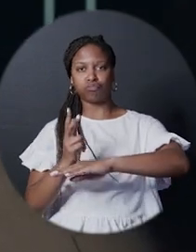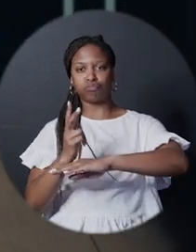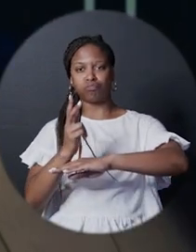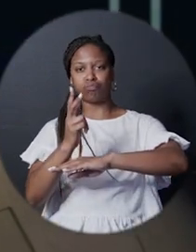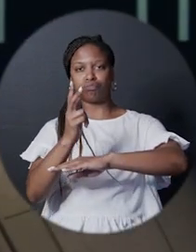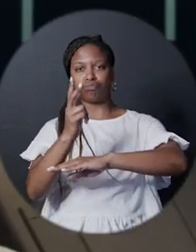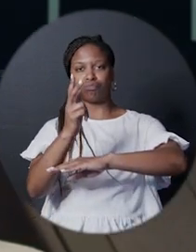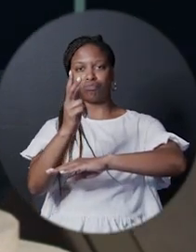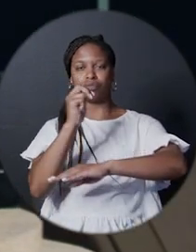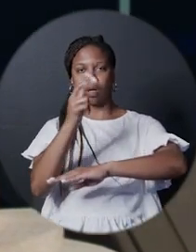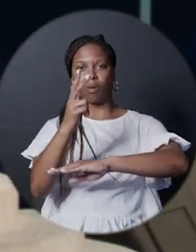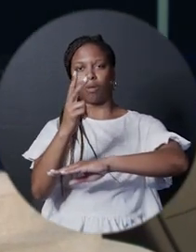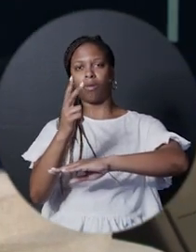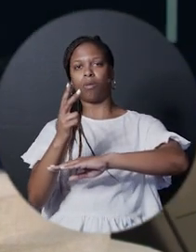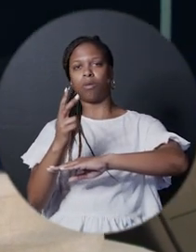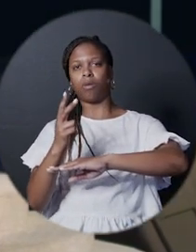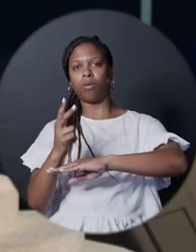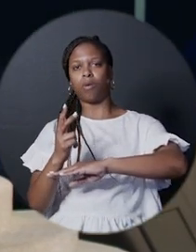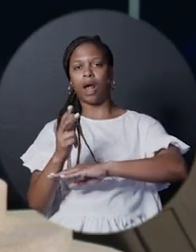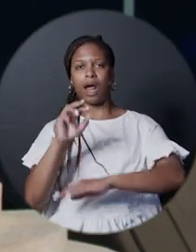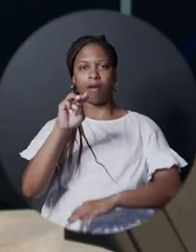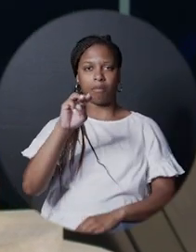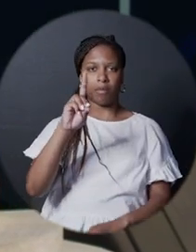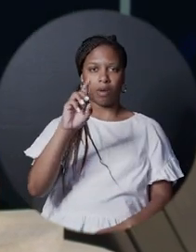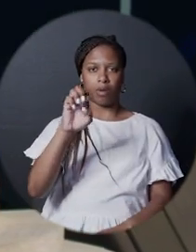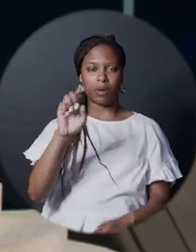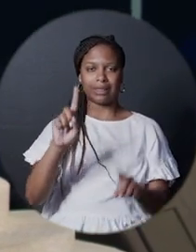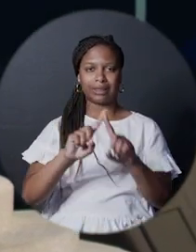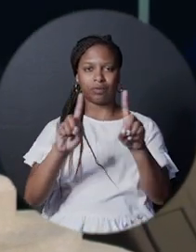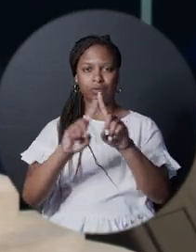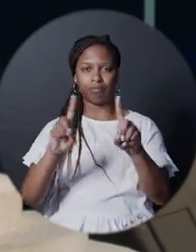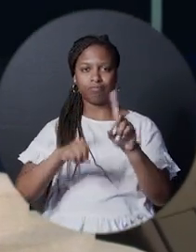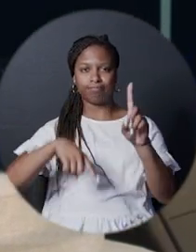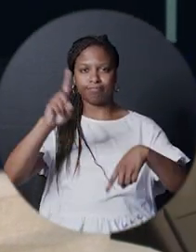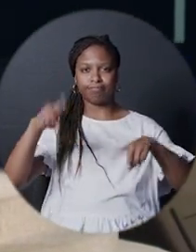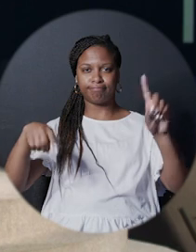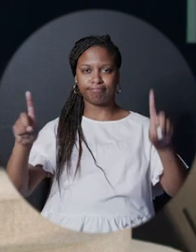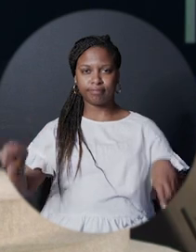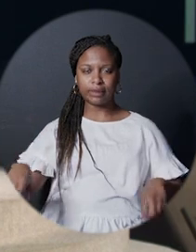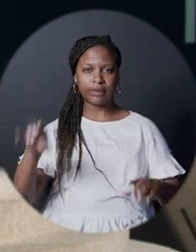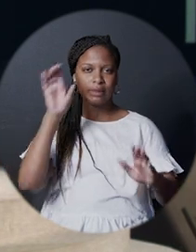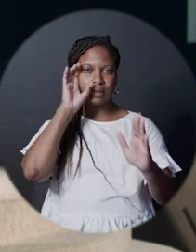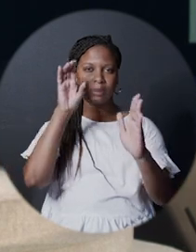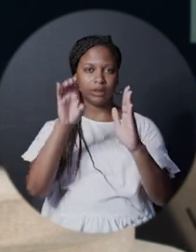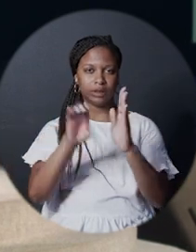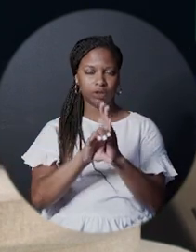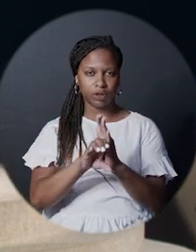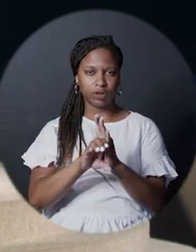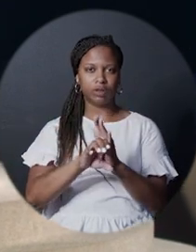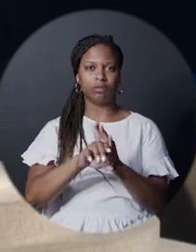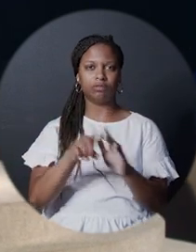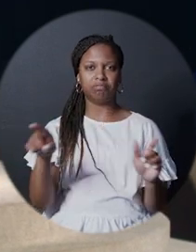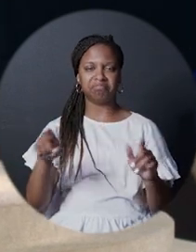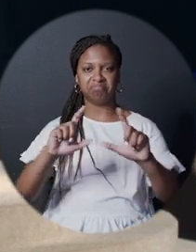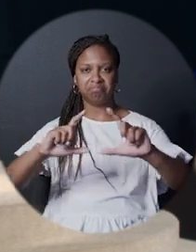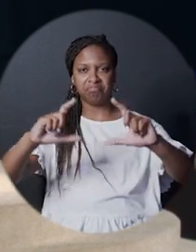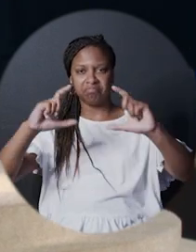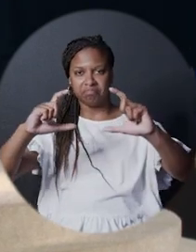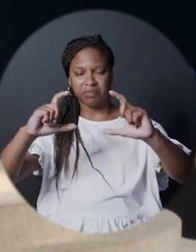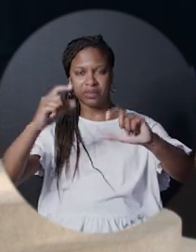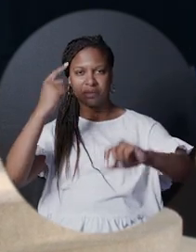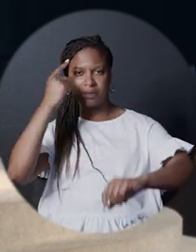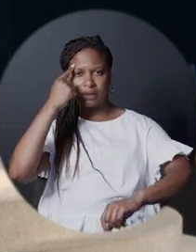uphill, I can push it so the car won't go back. I've got molds, and with every mold, there is a picture of